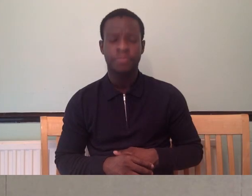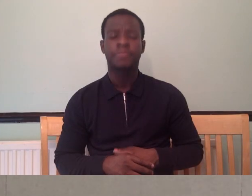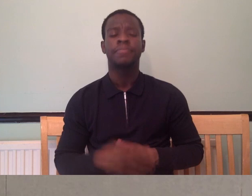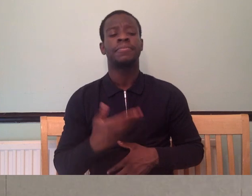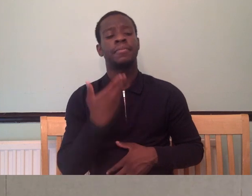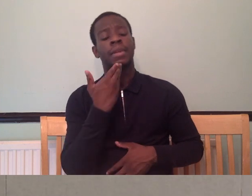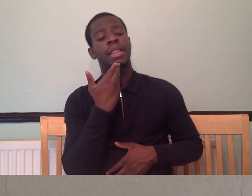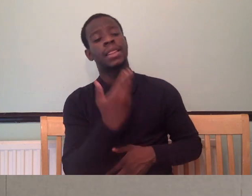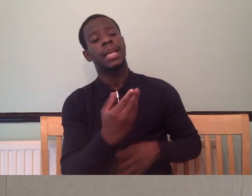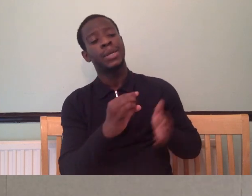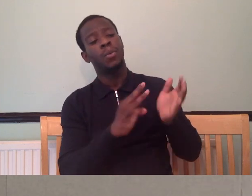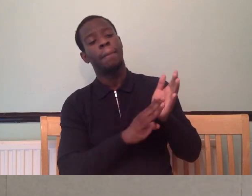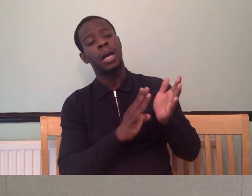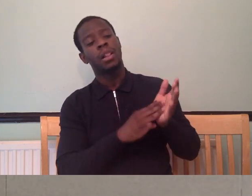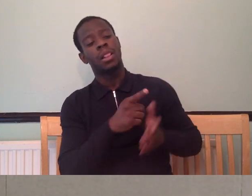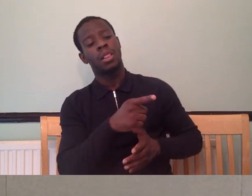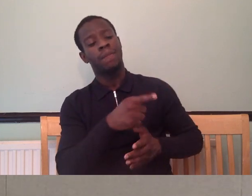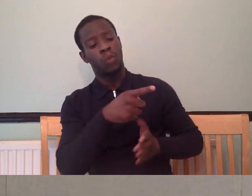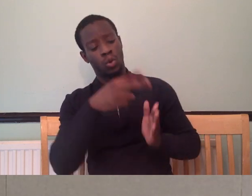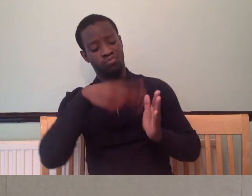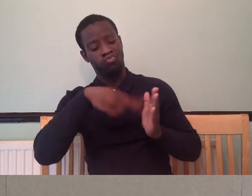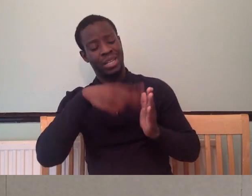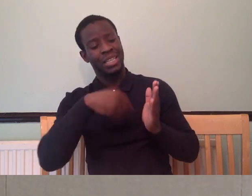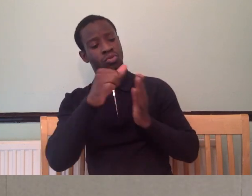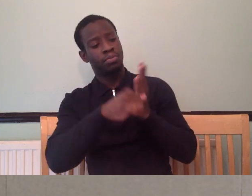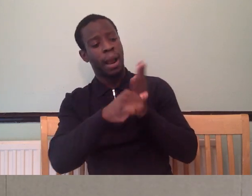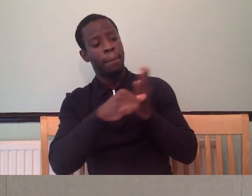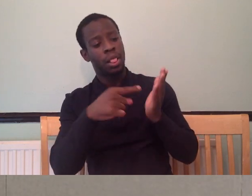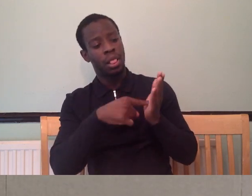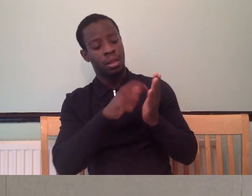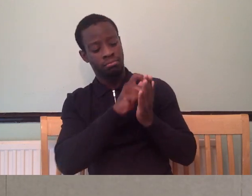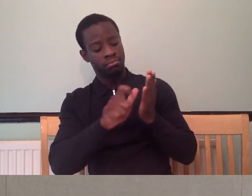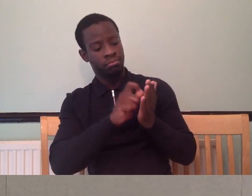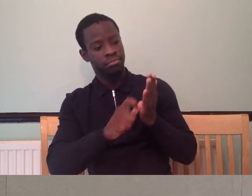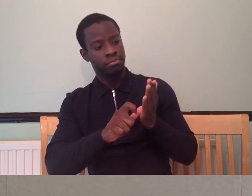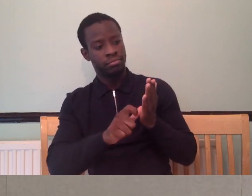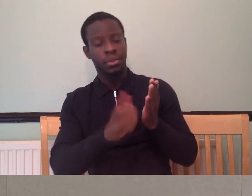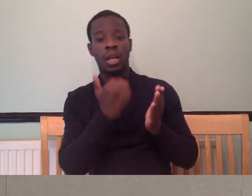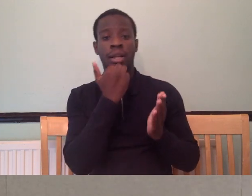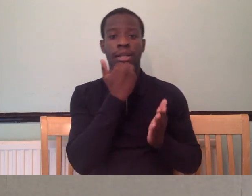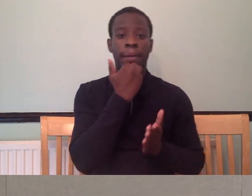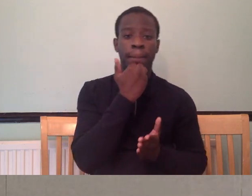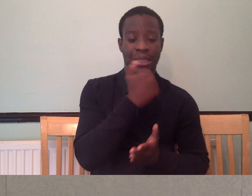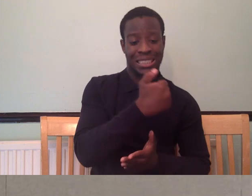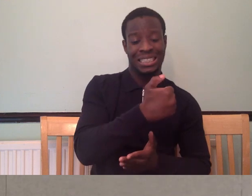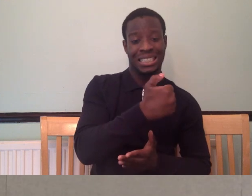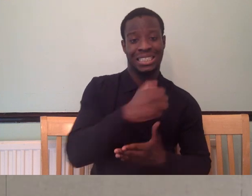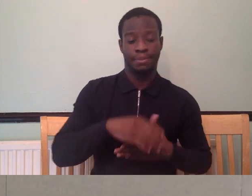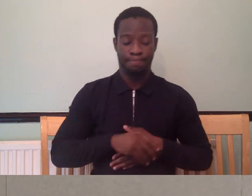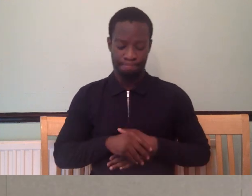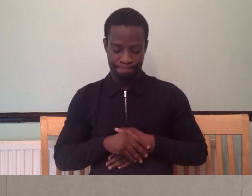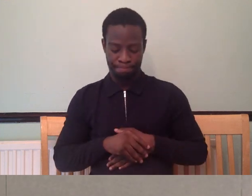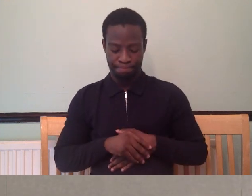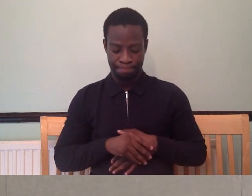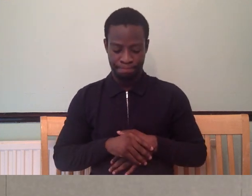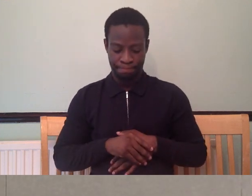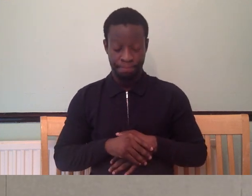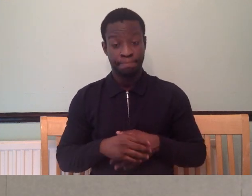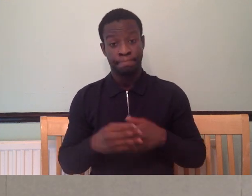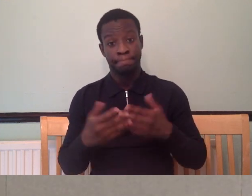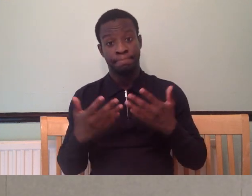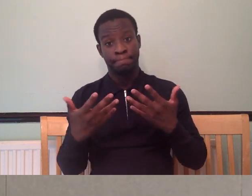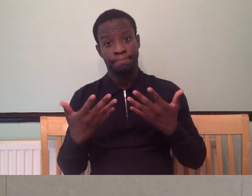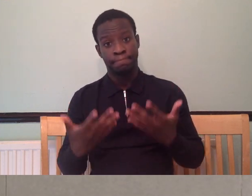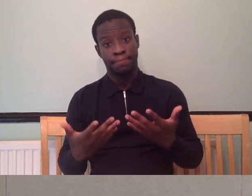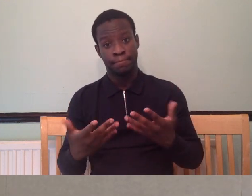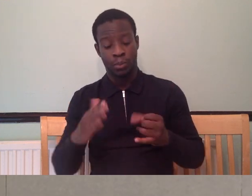Thank you, Michael, for reading that passage of scripture for us from Numbers chapter 6. So this is the last